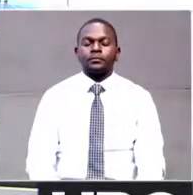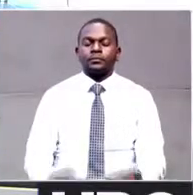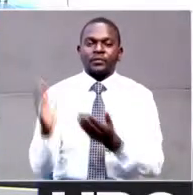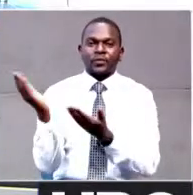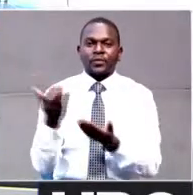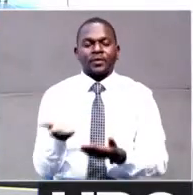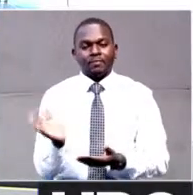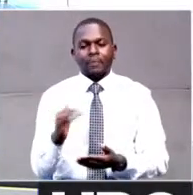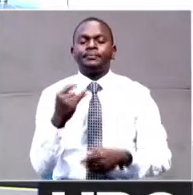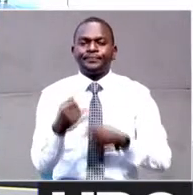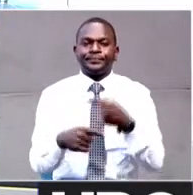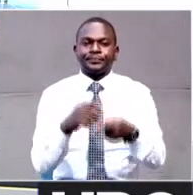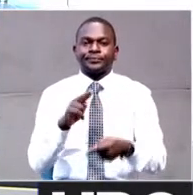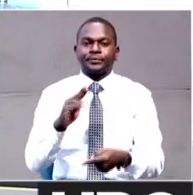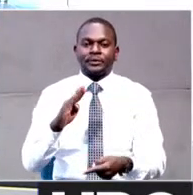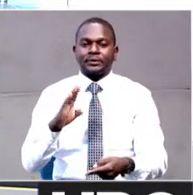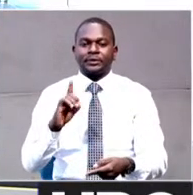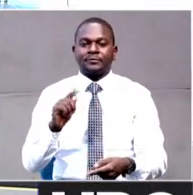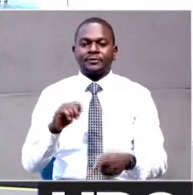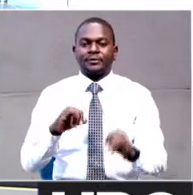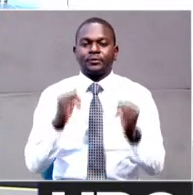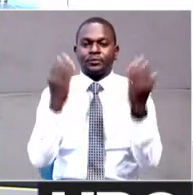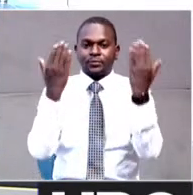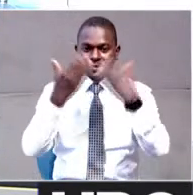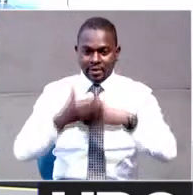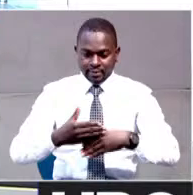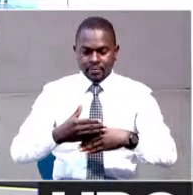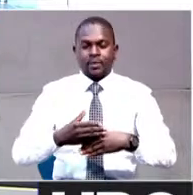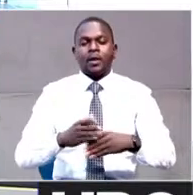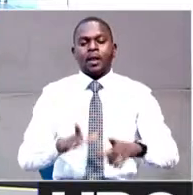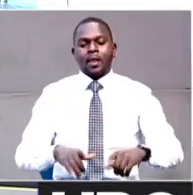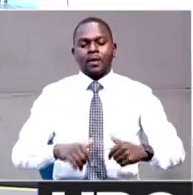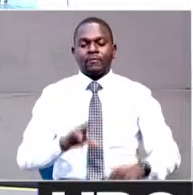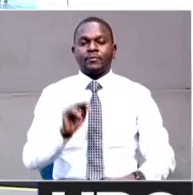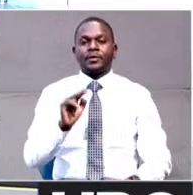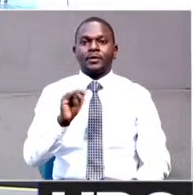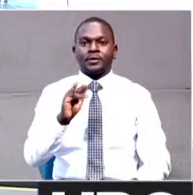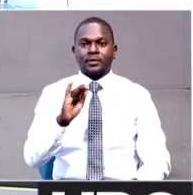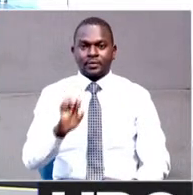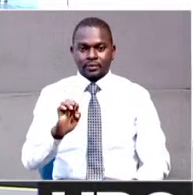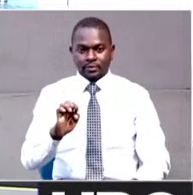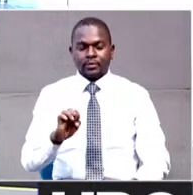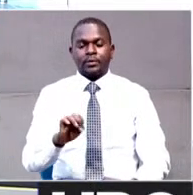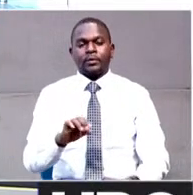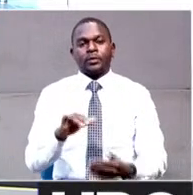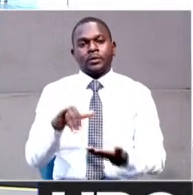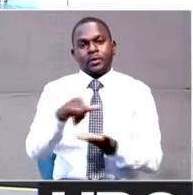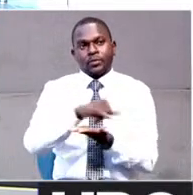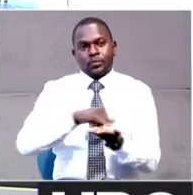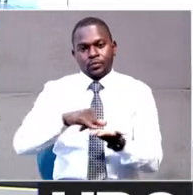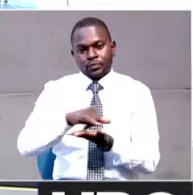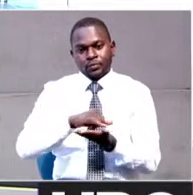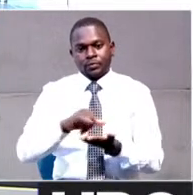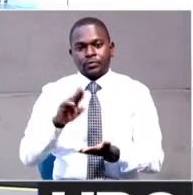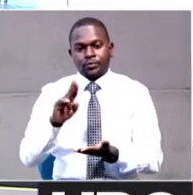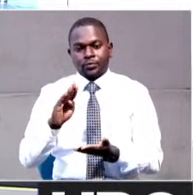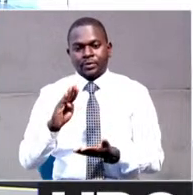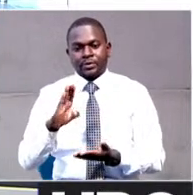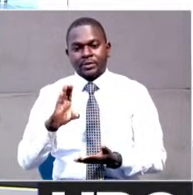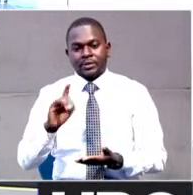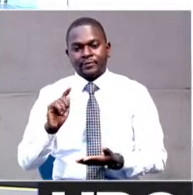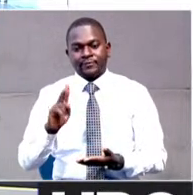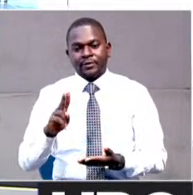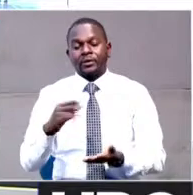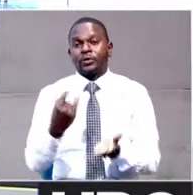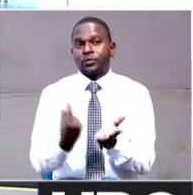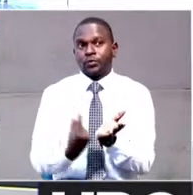Welcome back. You're still watching the UBC News Tonight, broadcasting live from Nile Avenue, also on YouTube under the name tag UBC TV